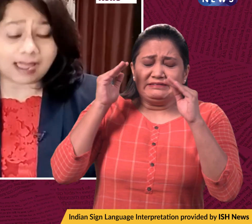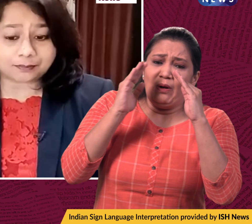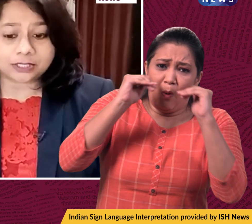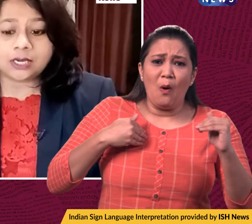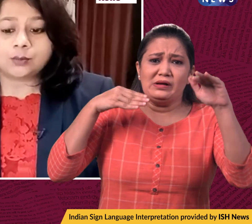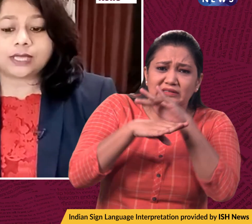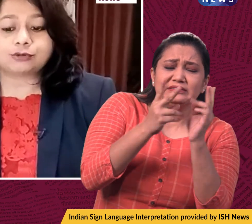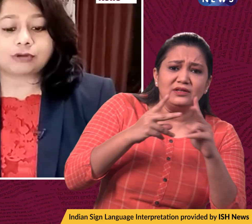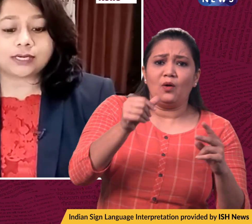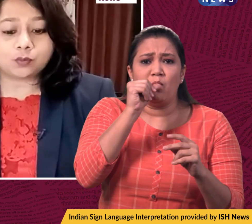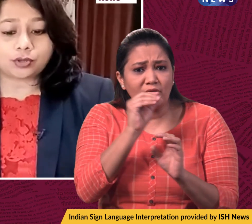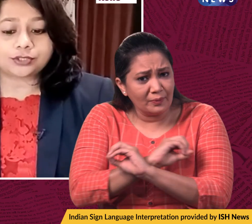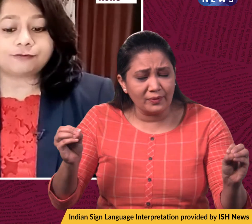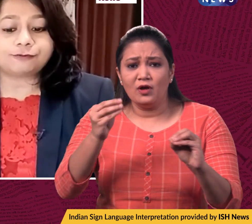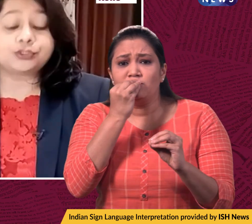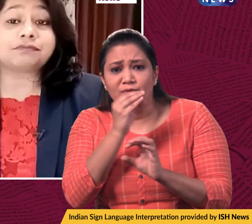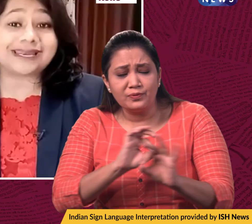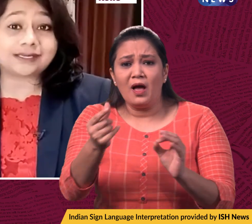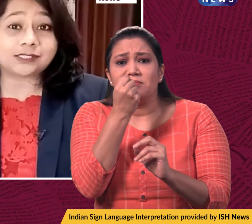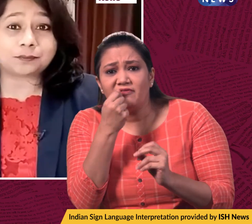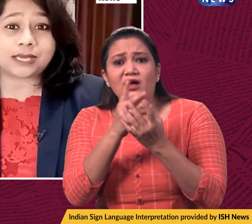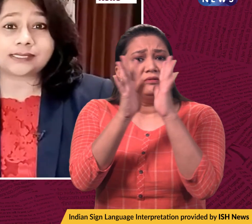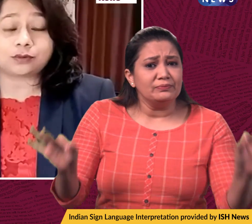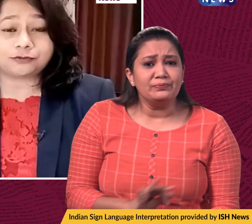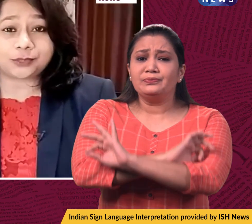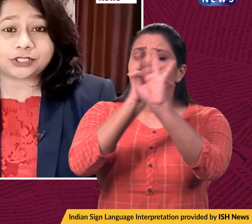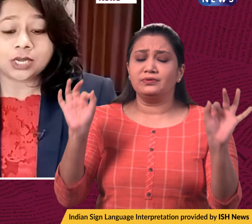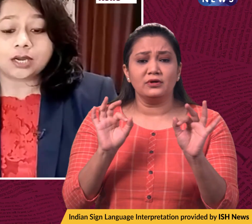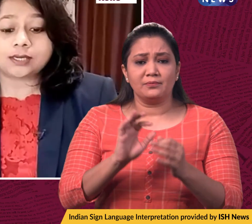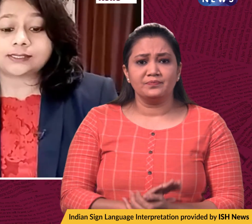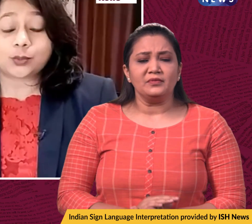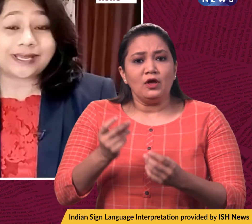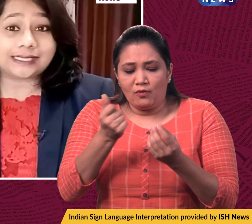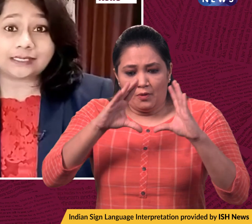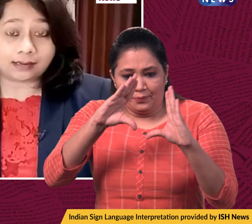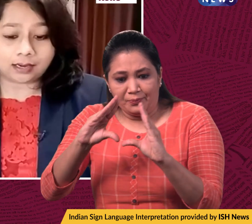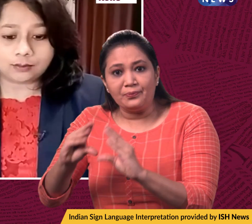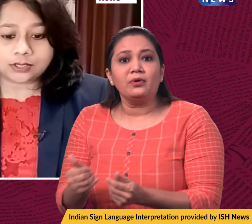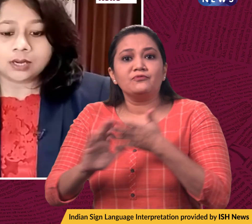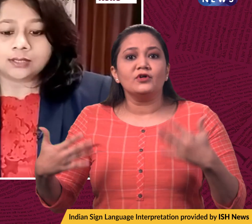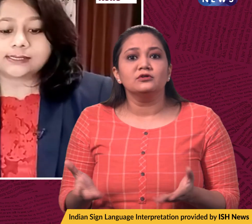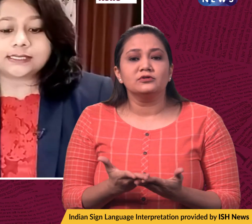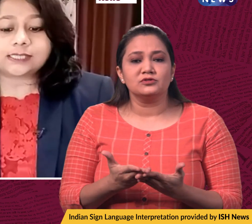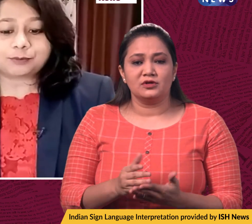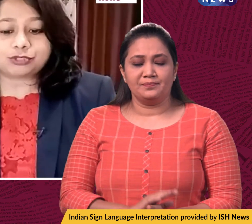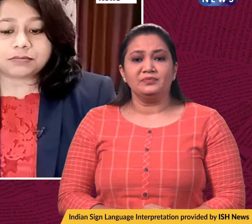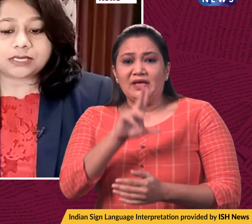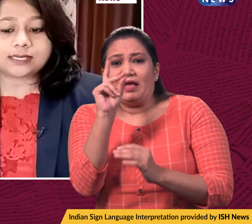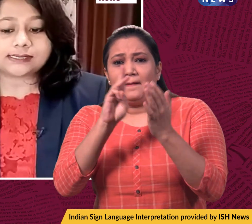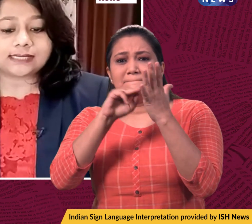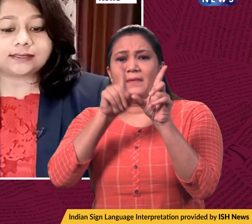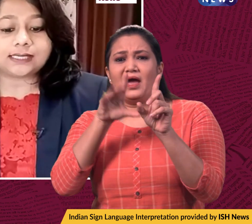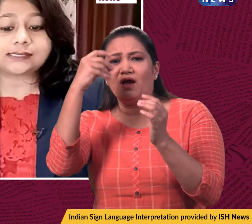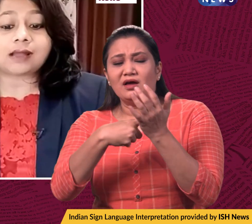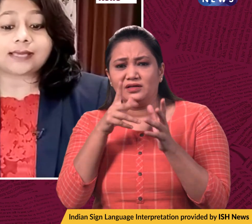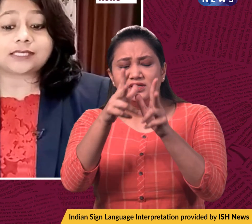still trapped without running water, food and medical supplies, and all of which is quickly running out. The city's deputy mayor